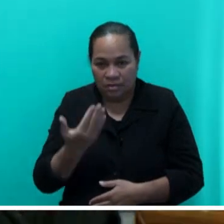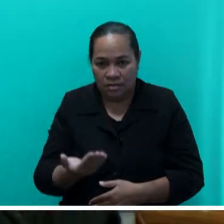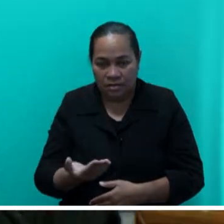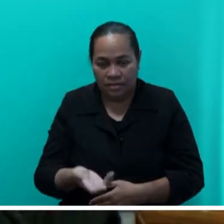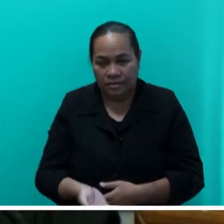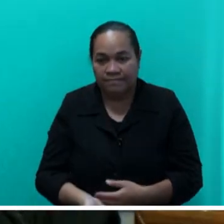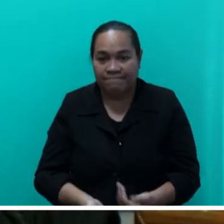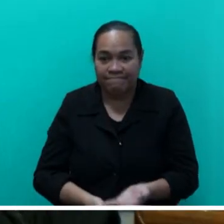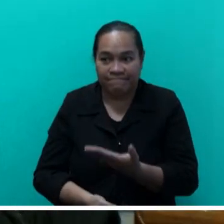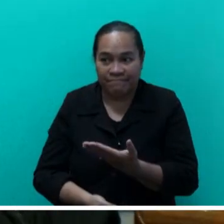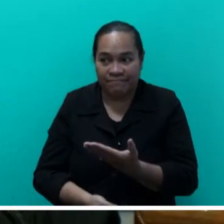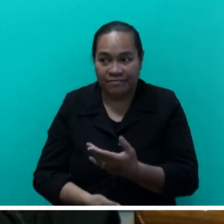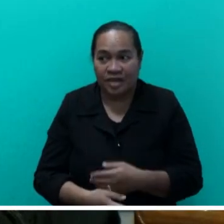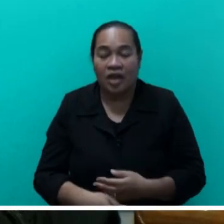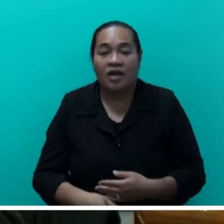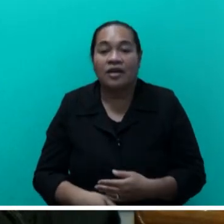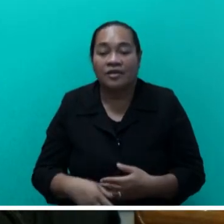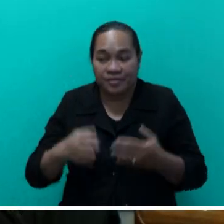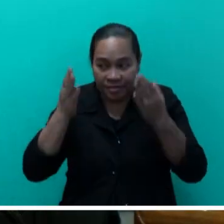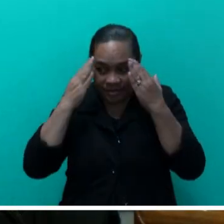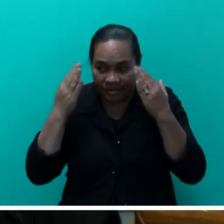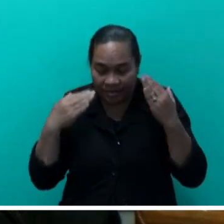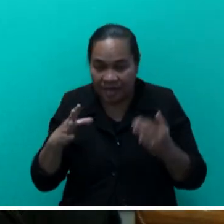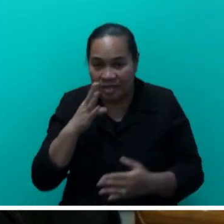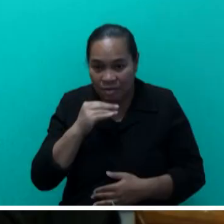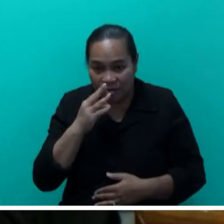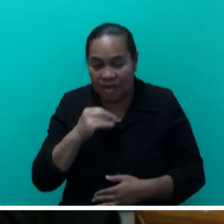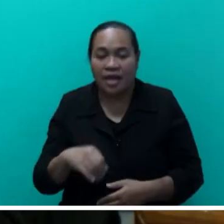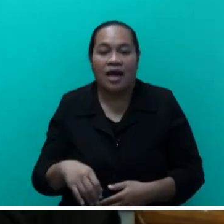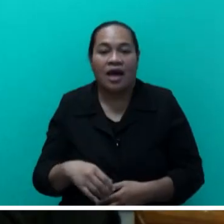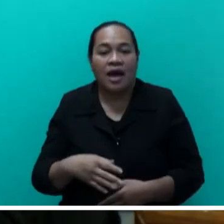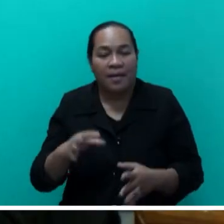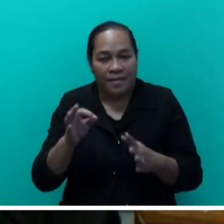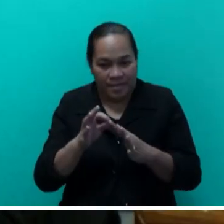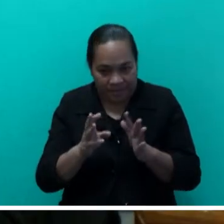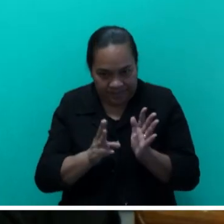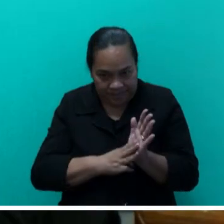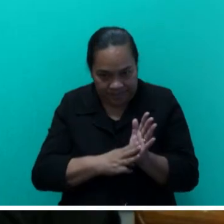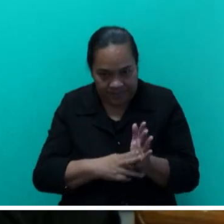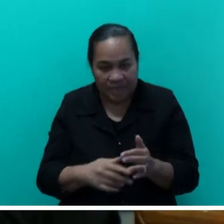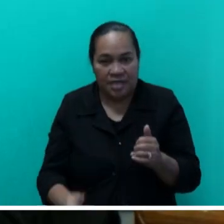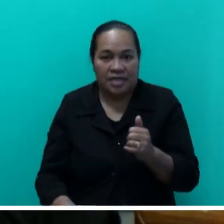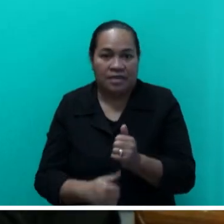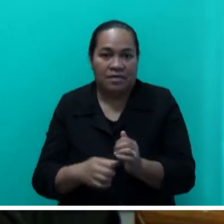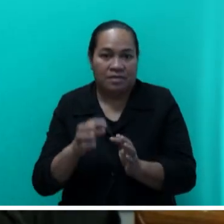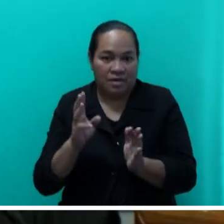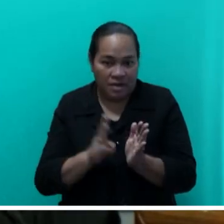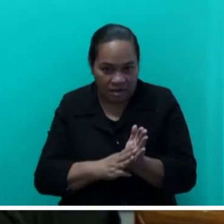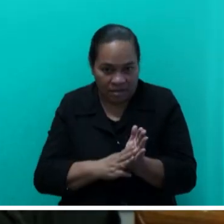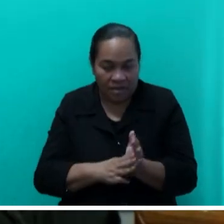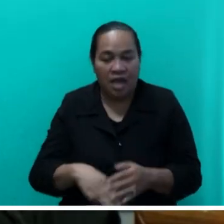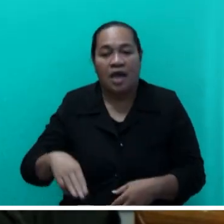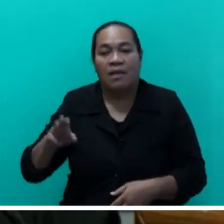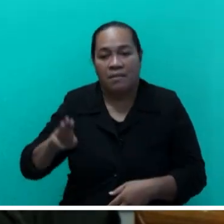Honorable Speaker ng Turaga na Turaga, Honorable Prime Minister, Deputy Prime Ministers, Honorable Members